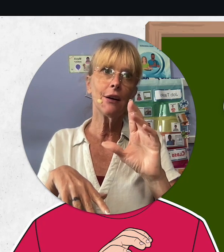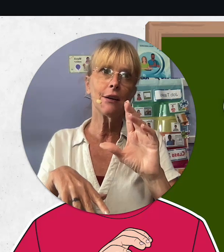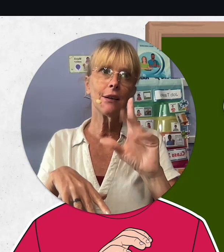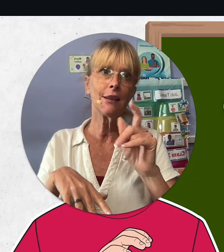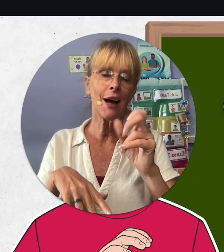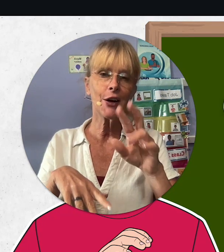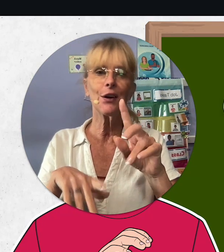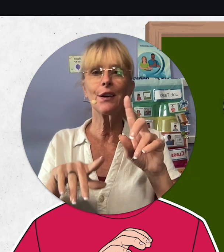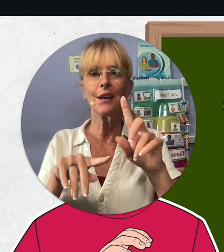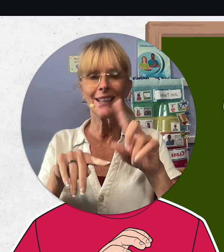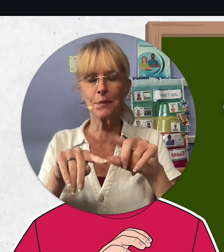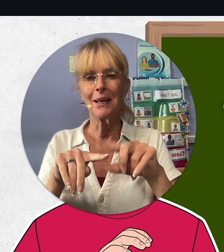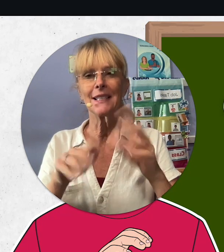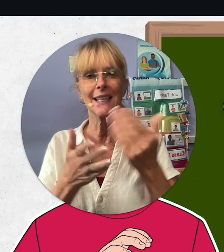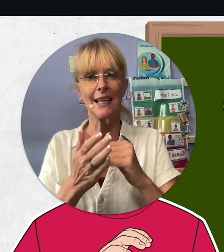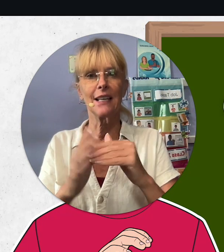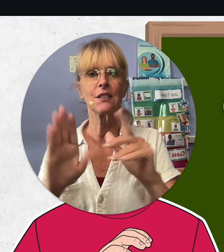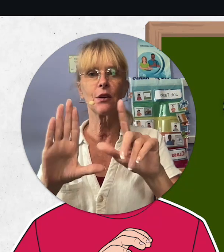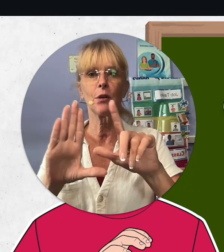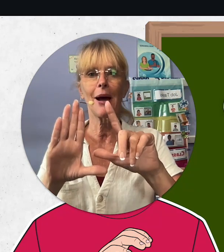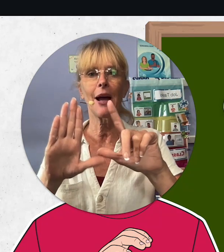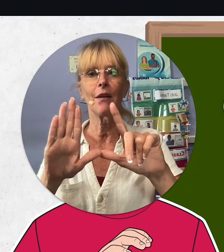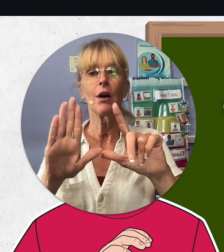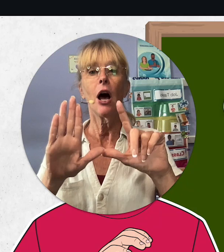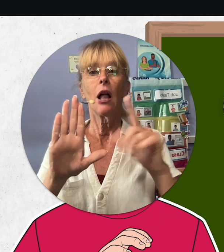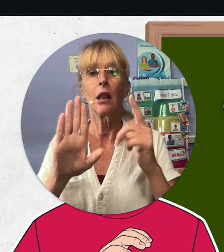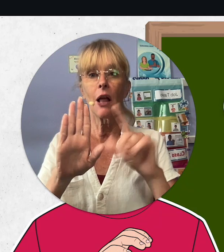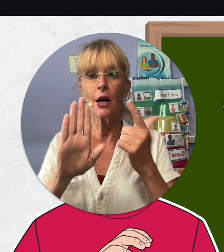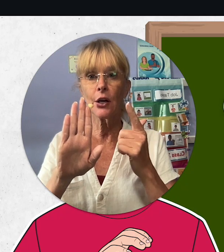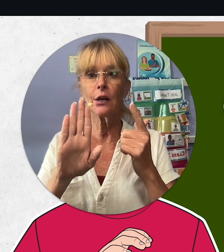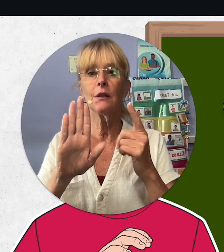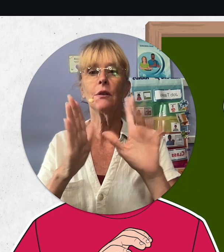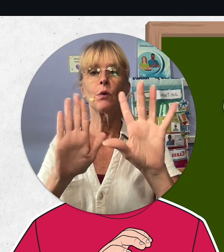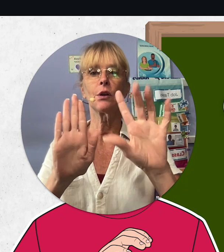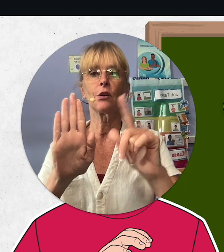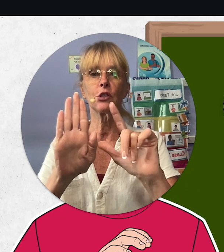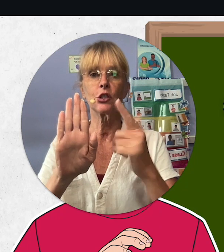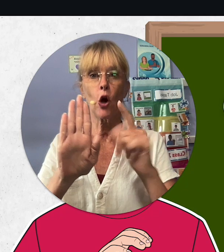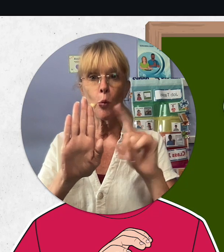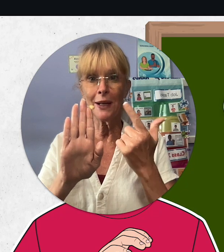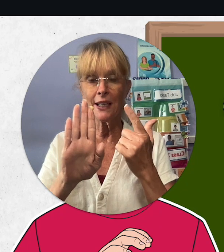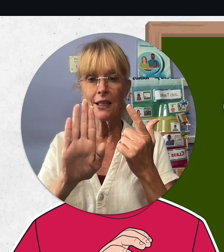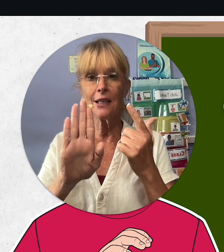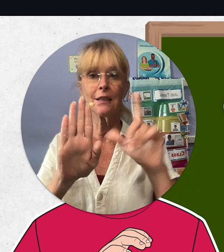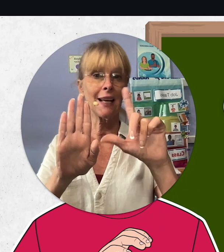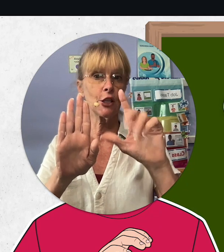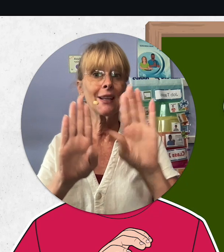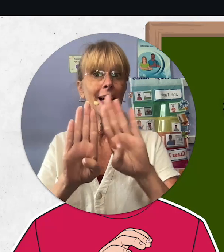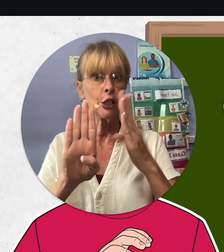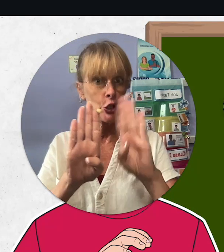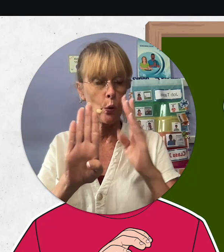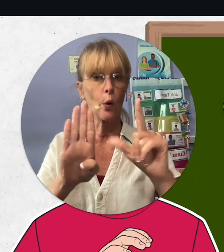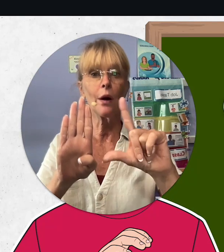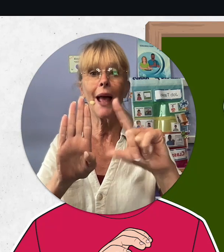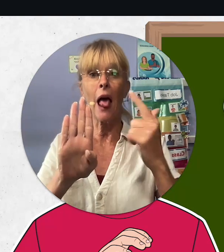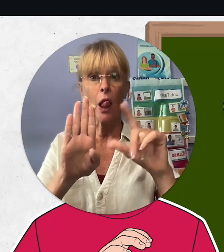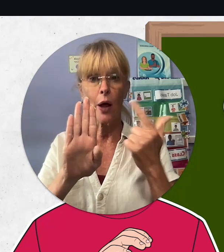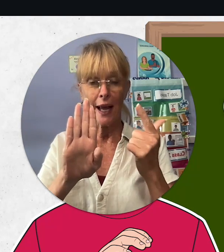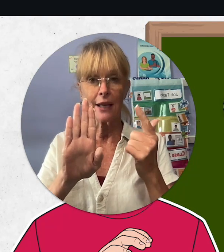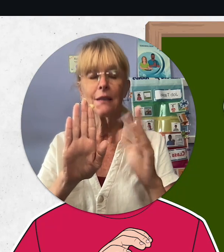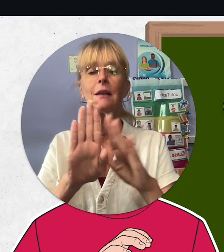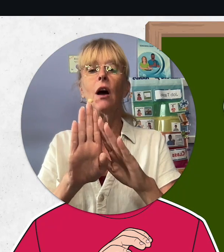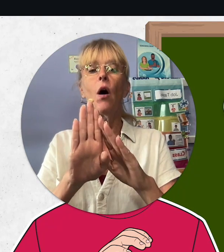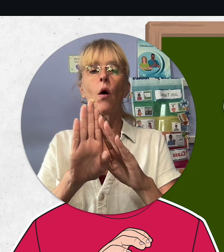Locker, it depends again. So you might have locker where you're just opening it, like door,